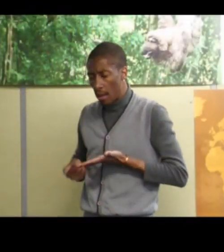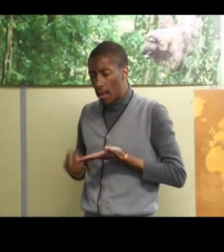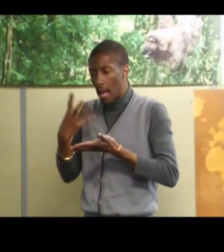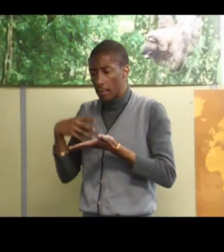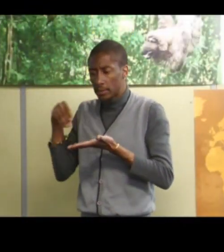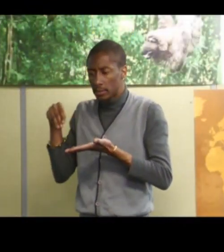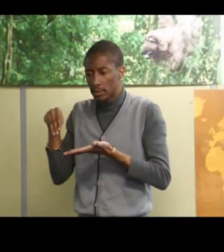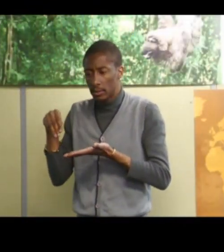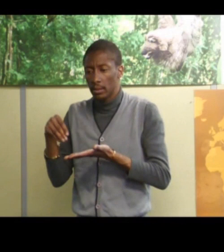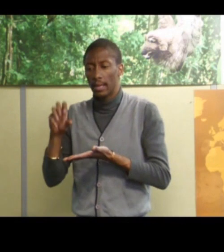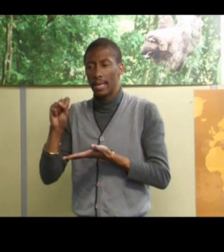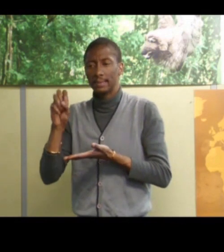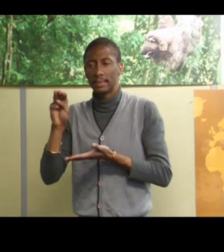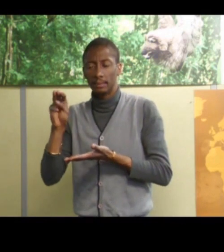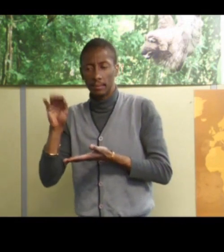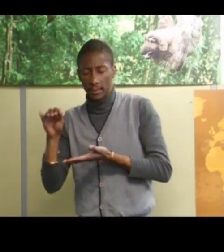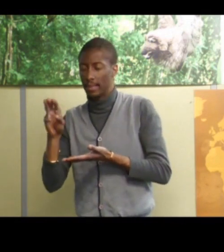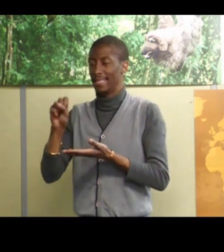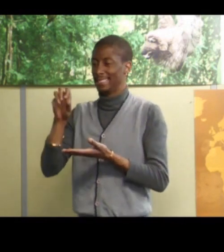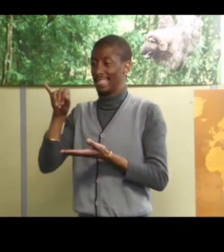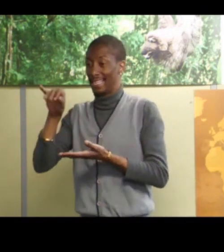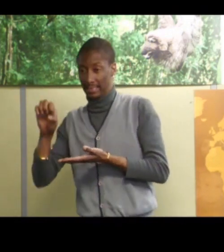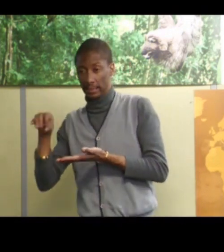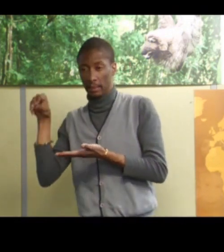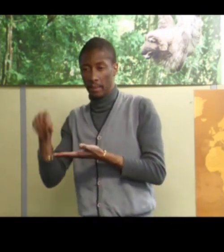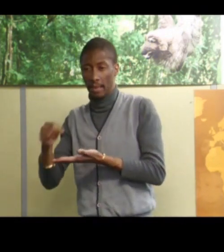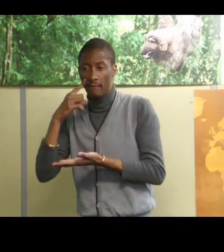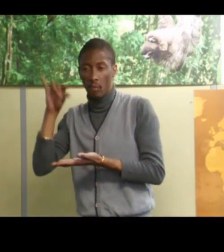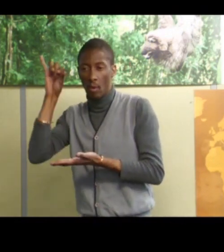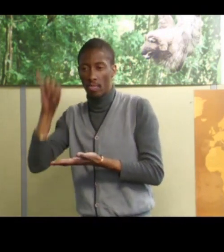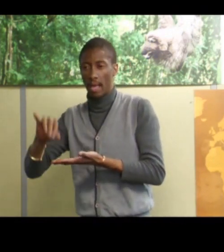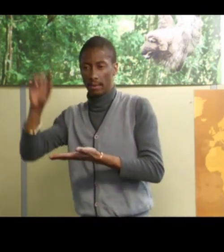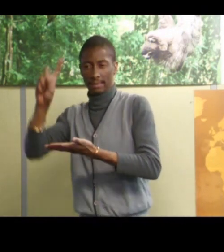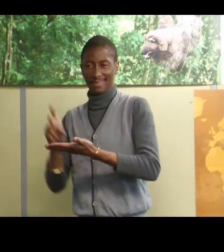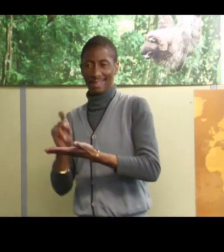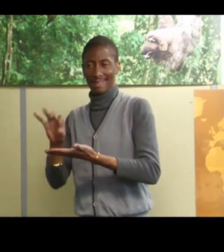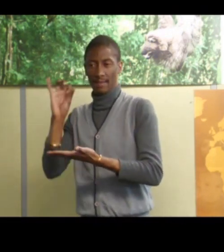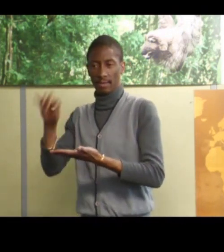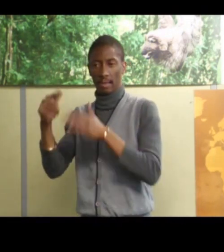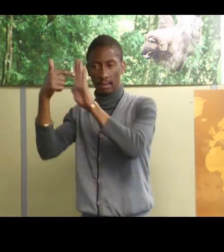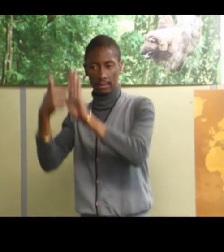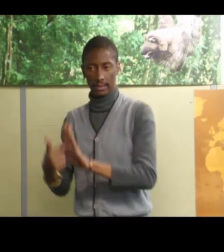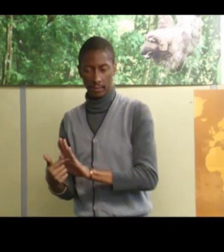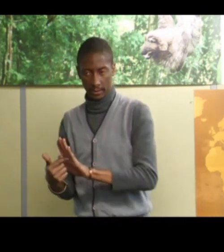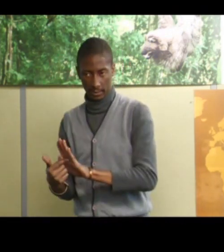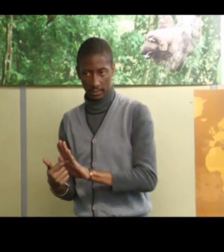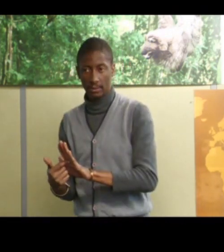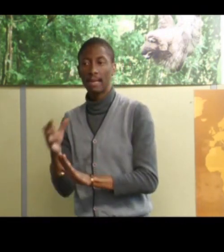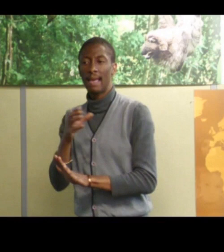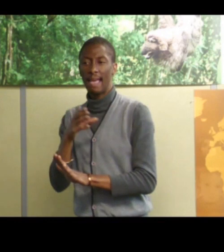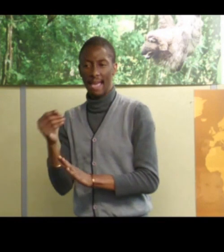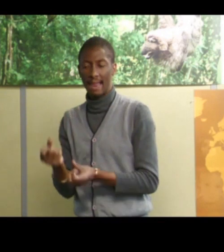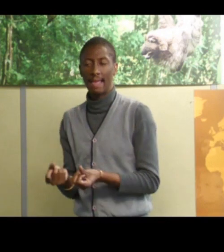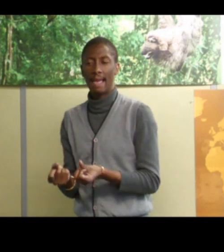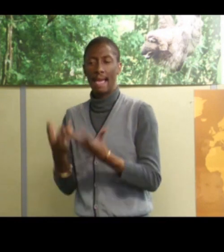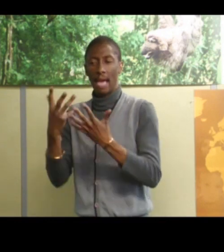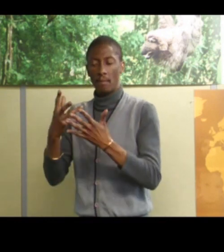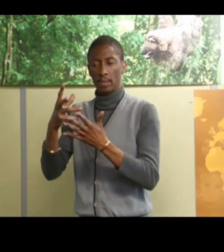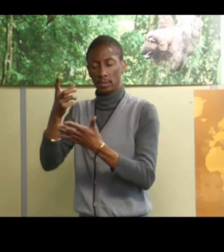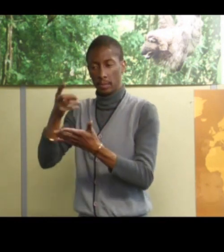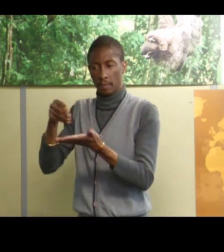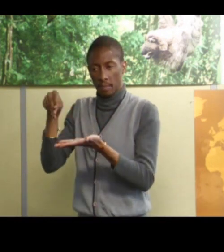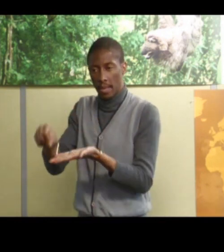how much did Smithsonian pay for the design of that exhibit? And then how much did they pay to have it fabricated